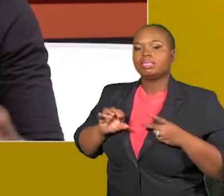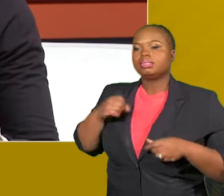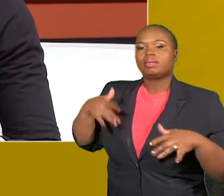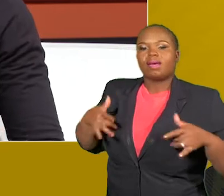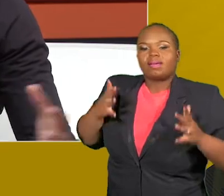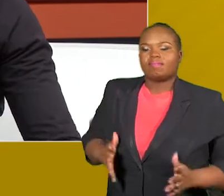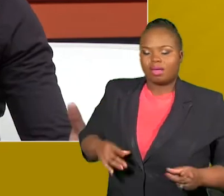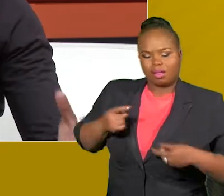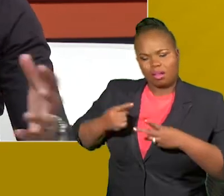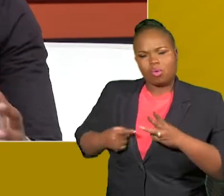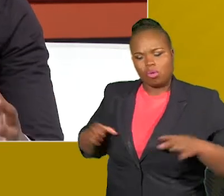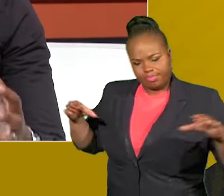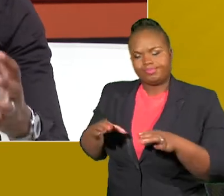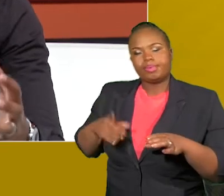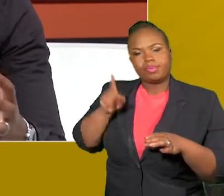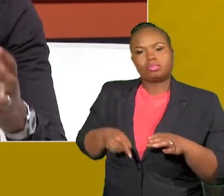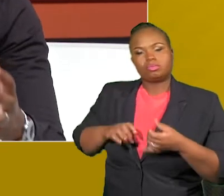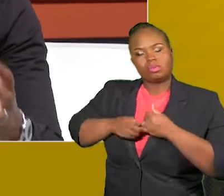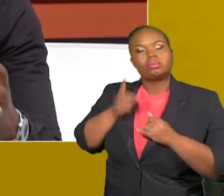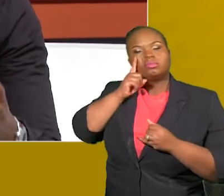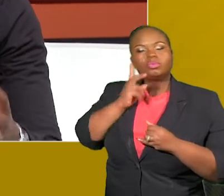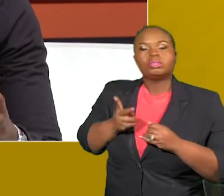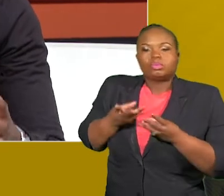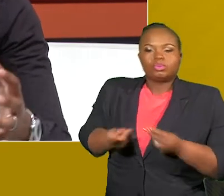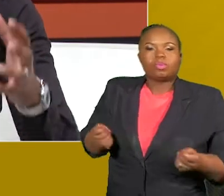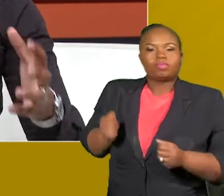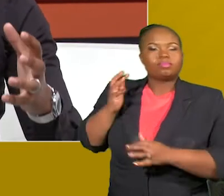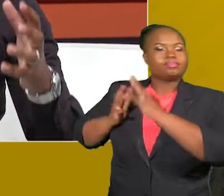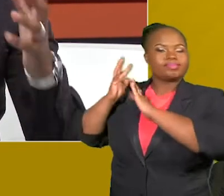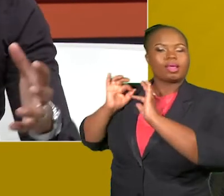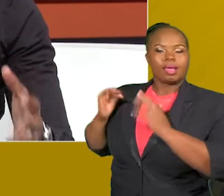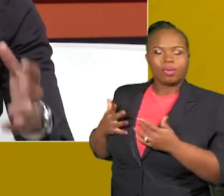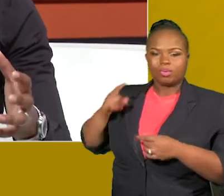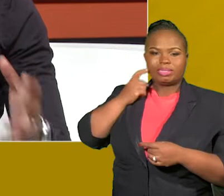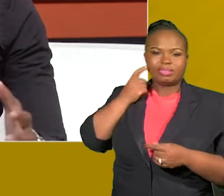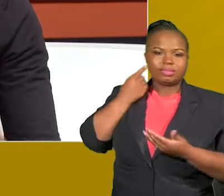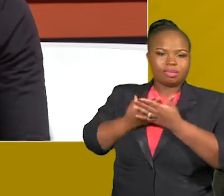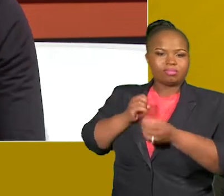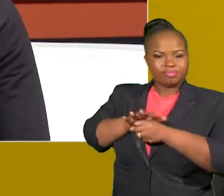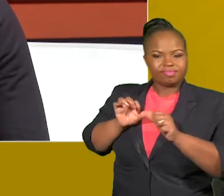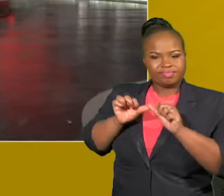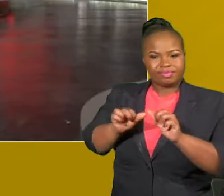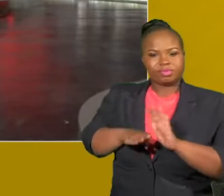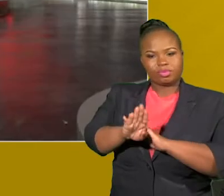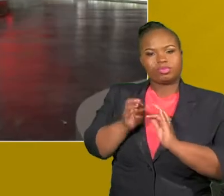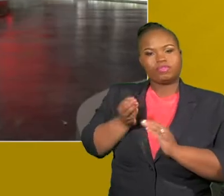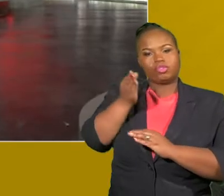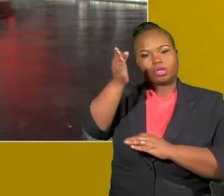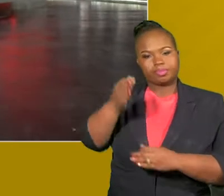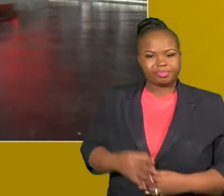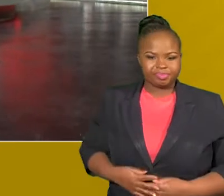survivor, everyone, to say, let us come together and see how we can deal with our past so that we can effectively tackle our future. All right.